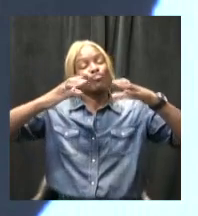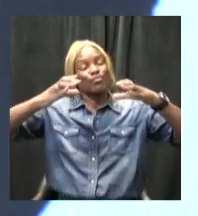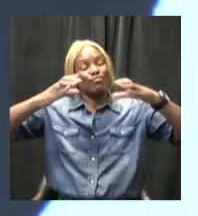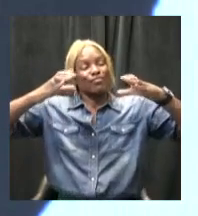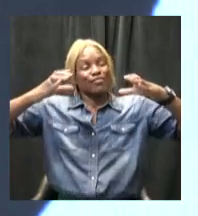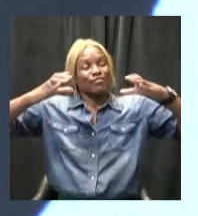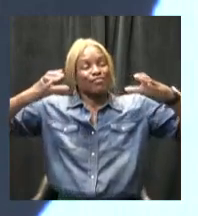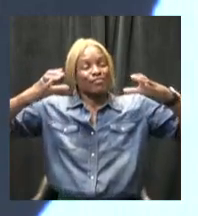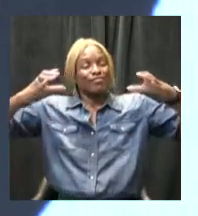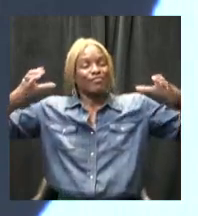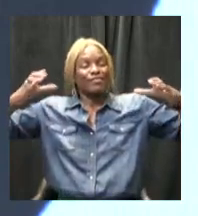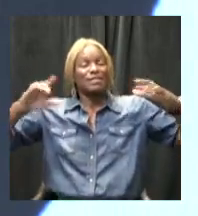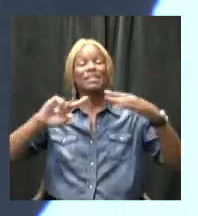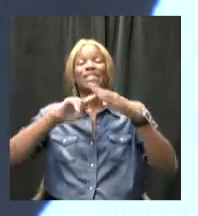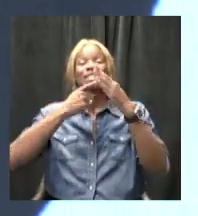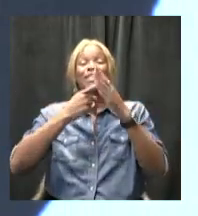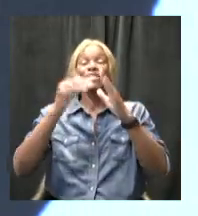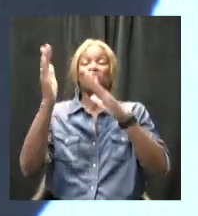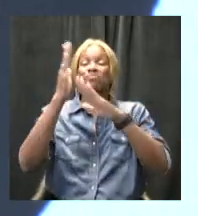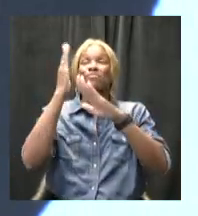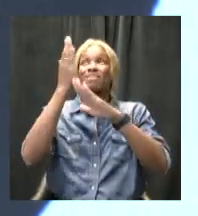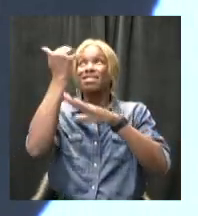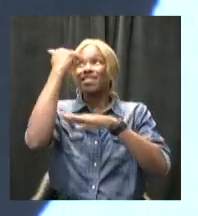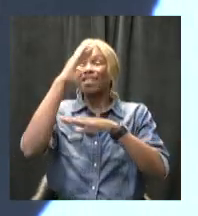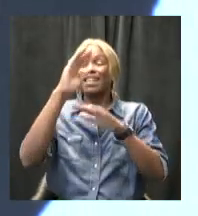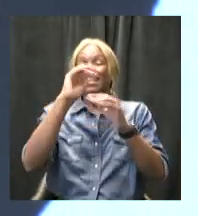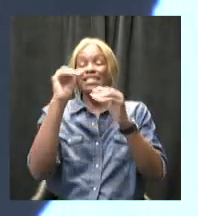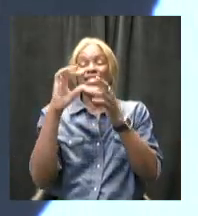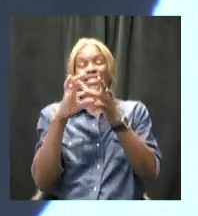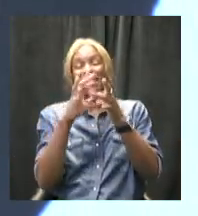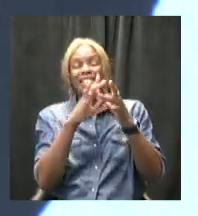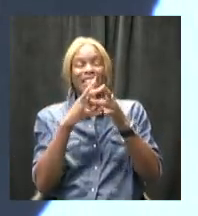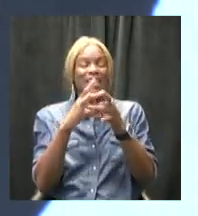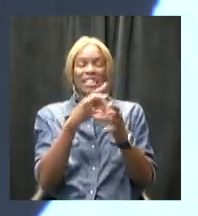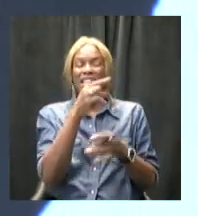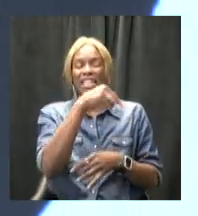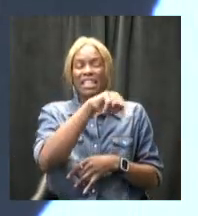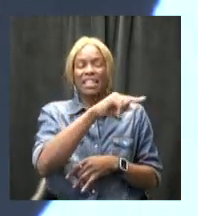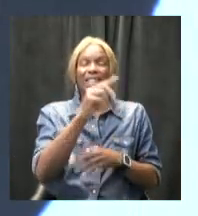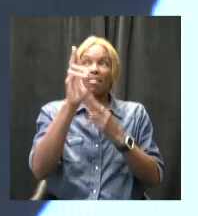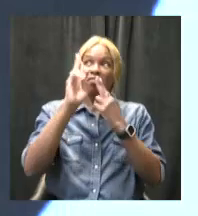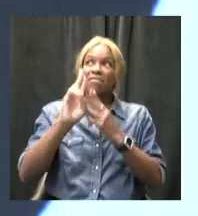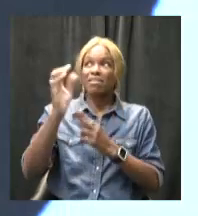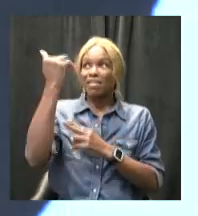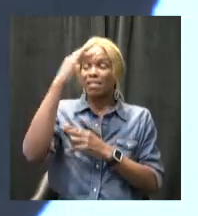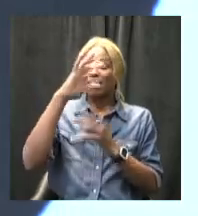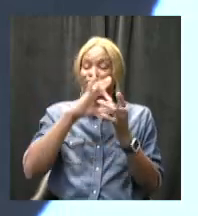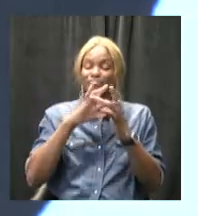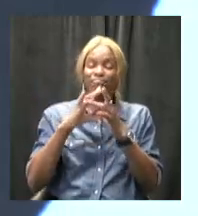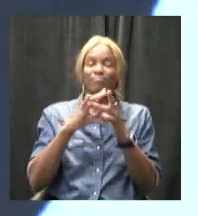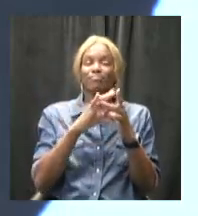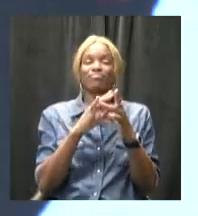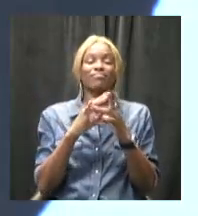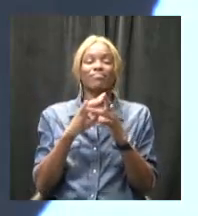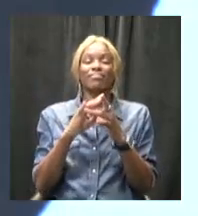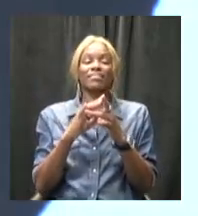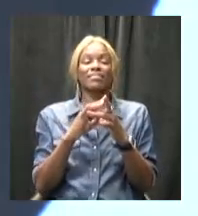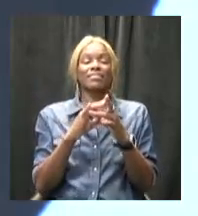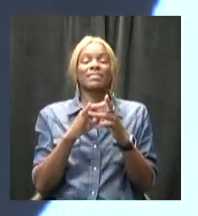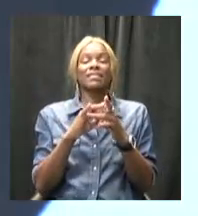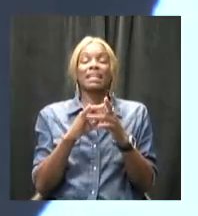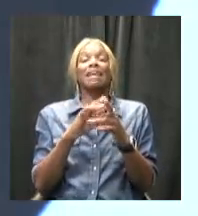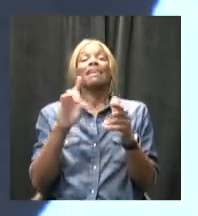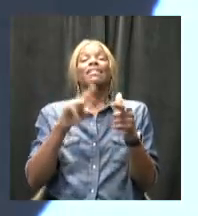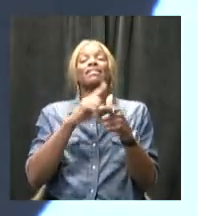to praise God together. And they begin to honor God together. And what happens in that context is the Lord starts sending